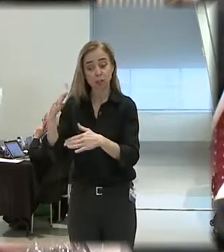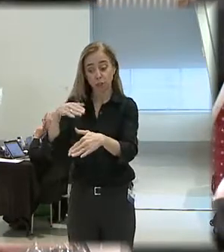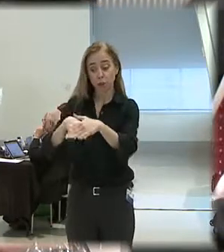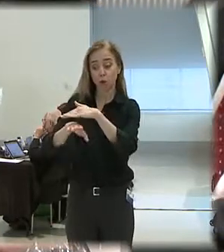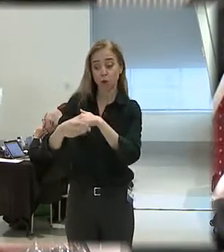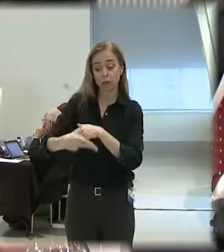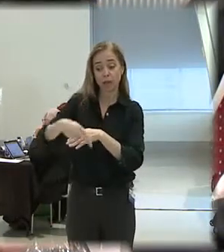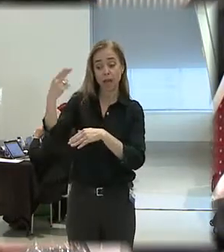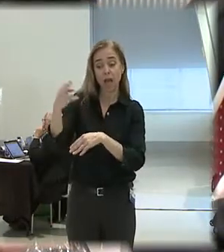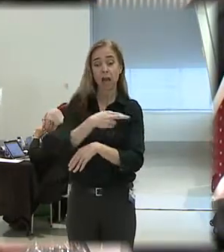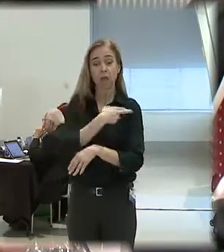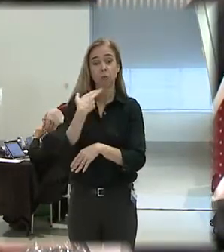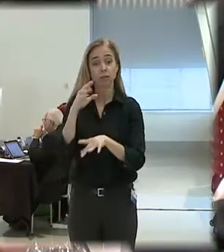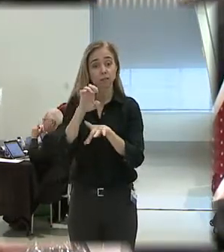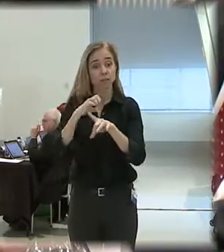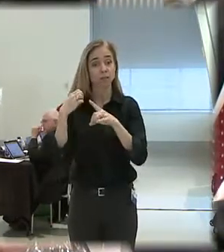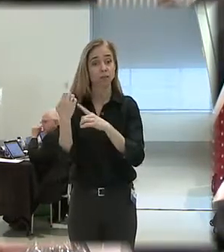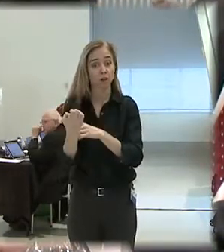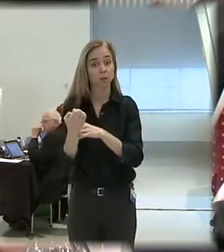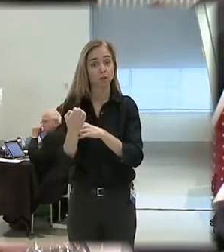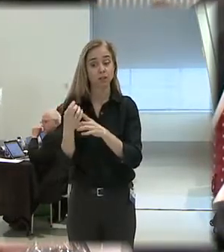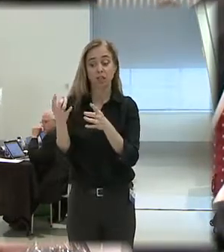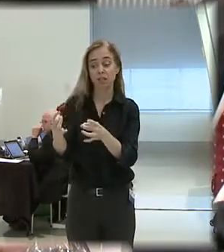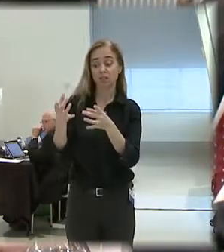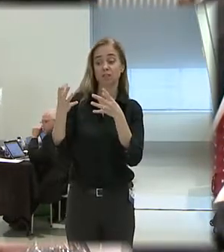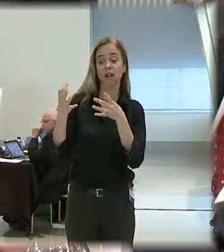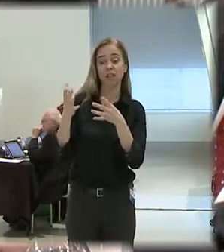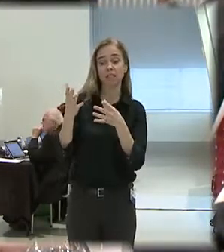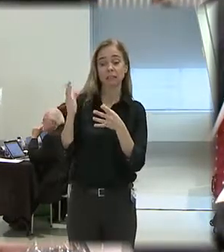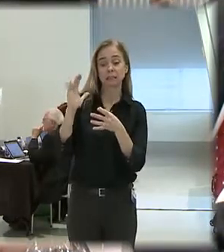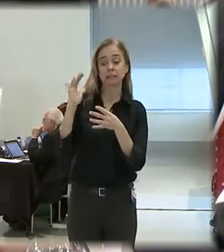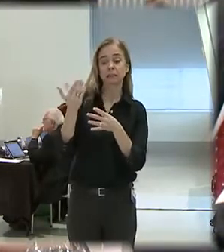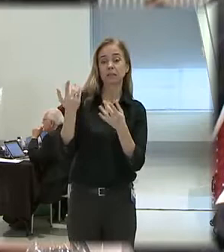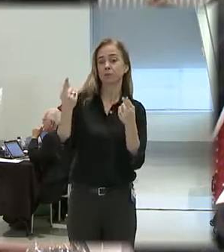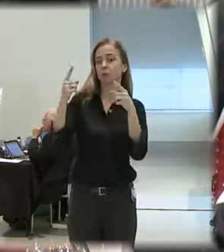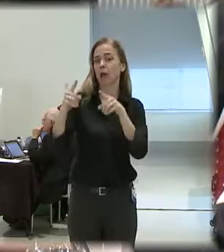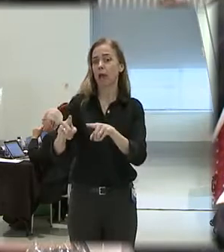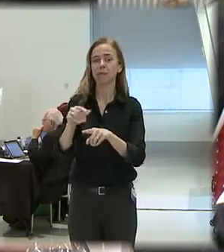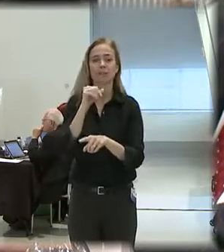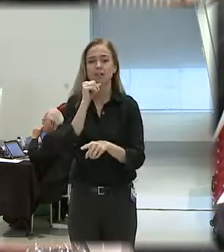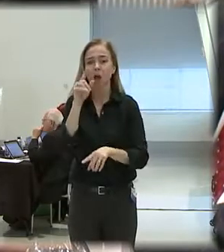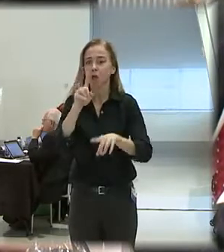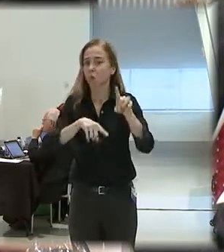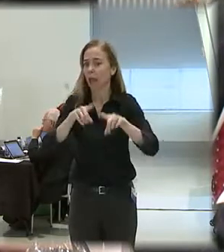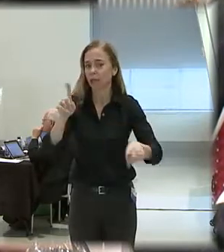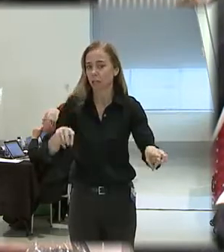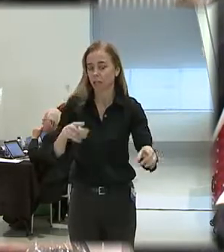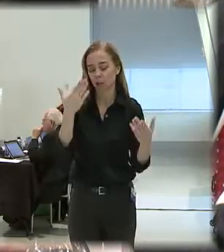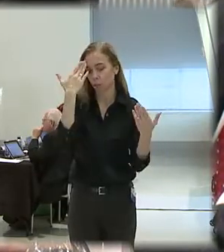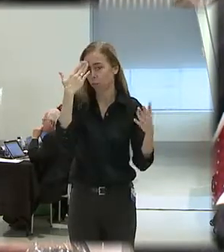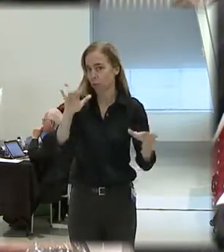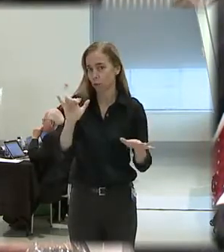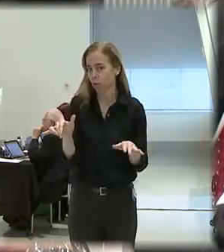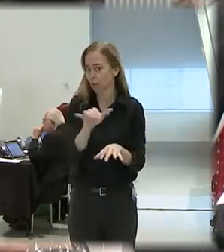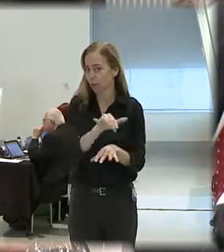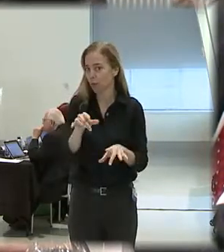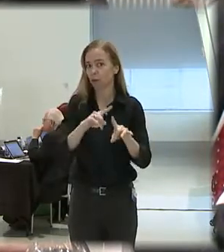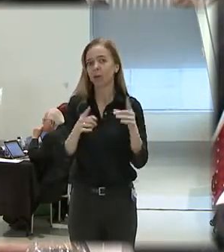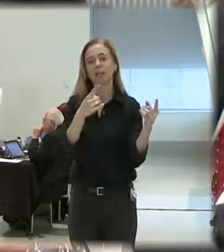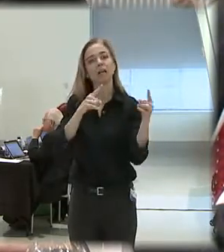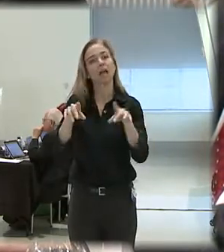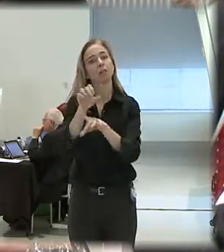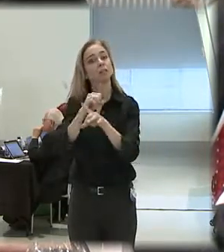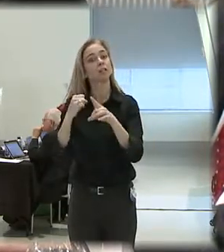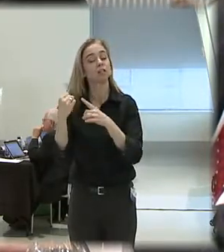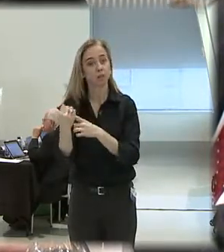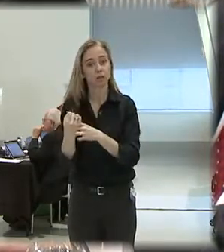high-risk environments. The violence seems to occur, I don't want to say randomly because we don't know that either, but it seems to occur in situations